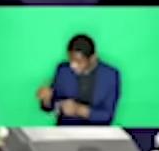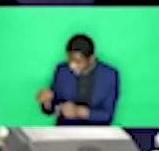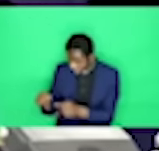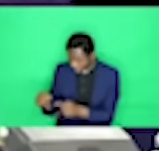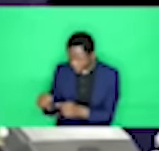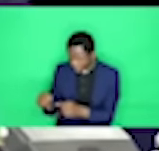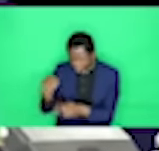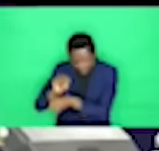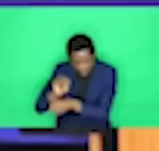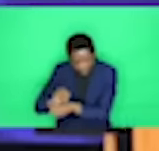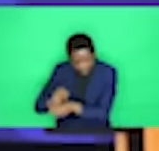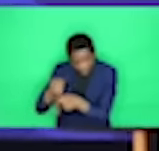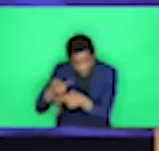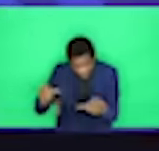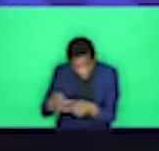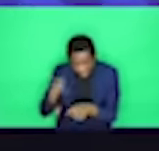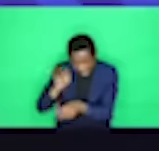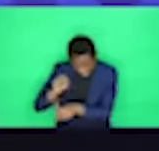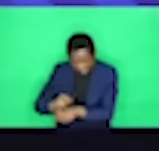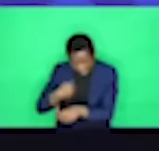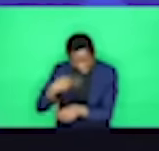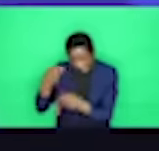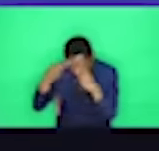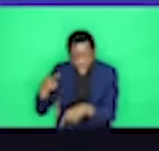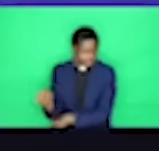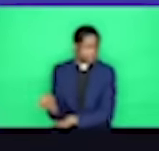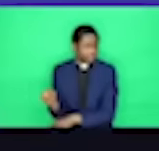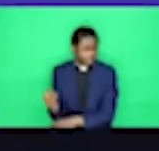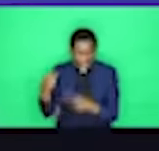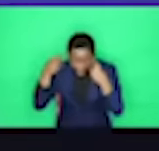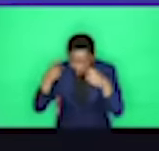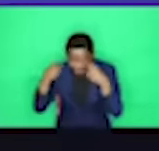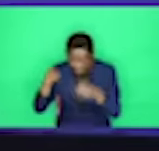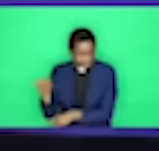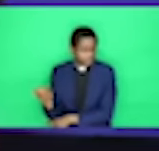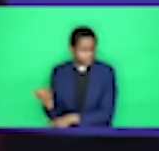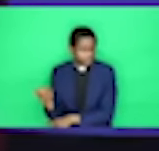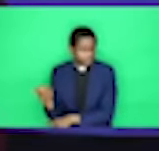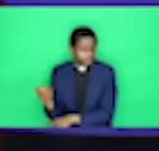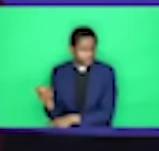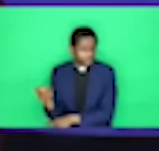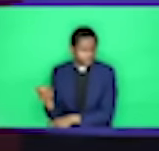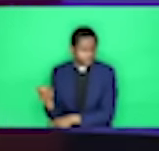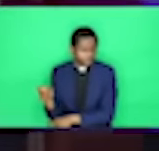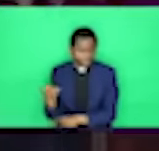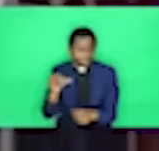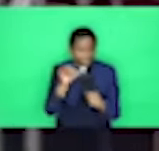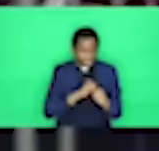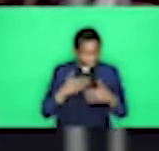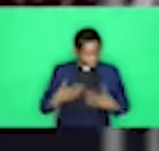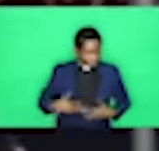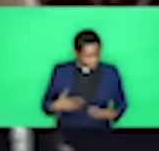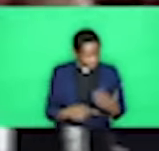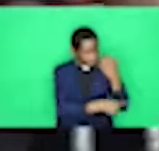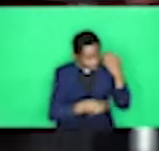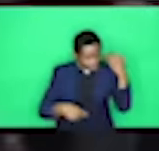Yeah. Now, when everybody is preferring and then stealing, and then you make yourself, you say, I